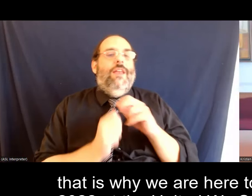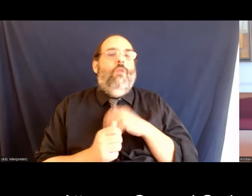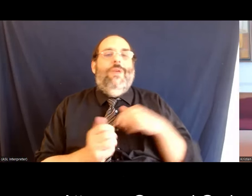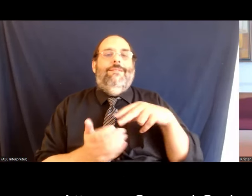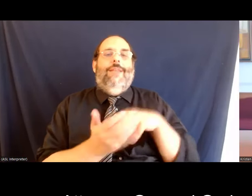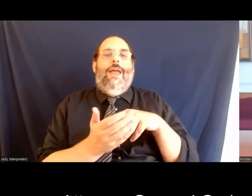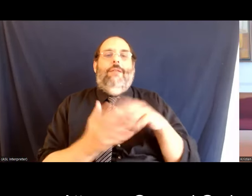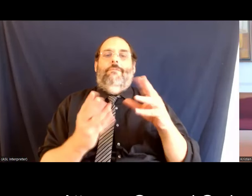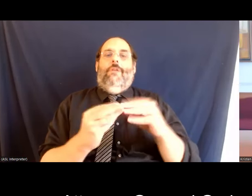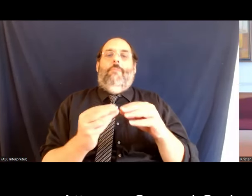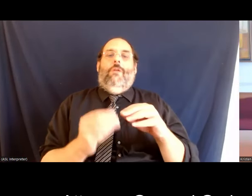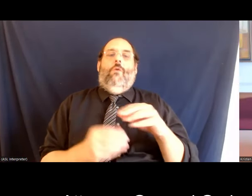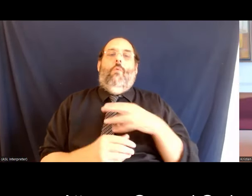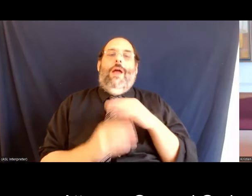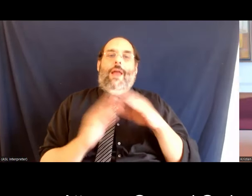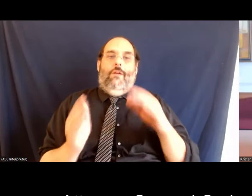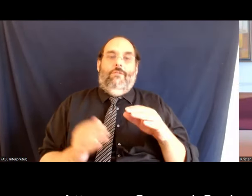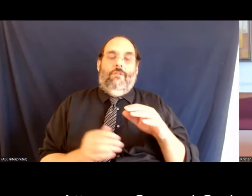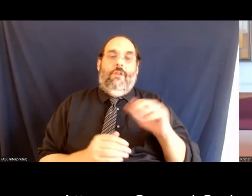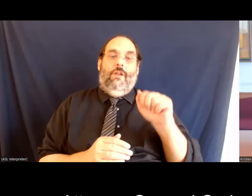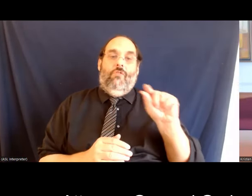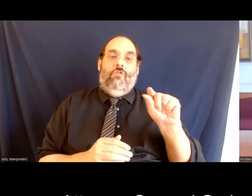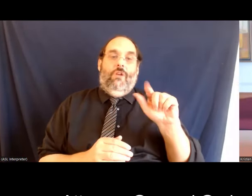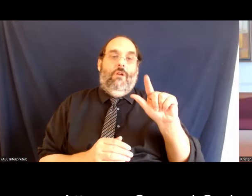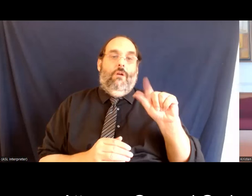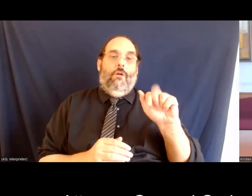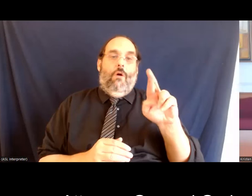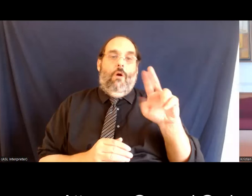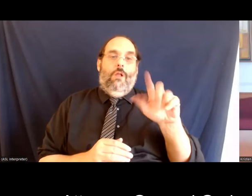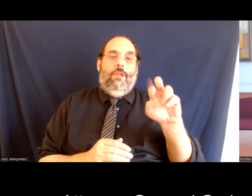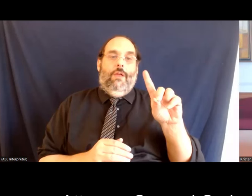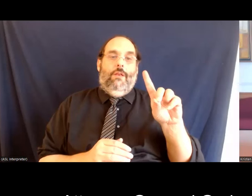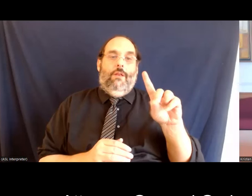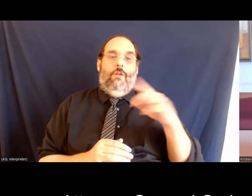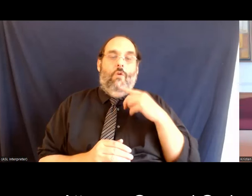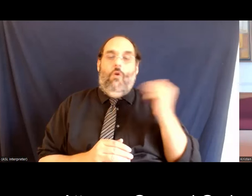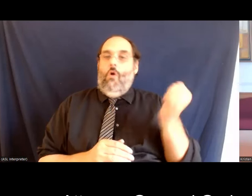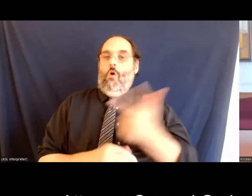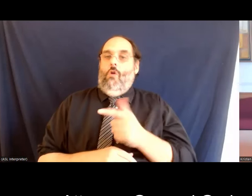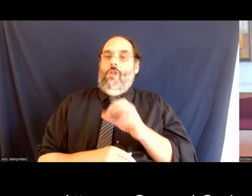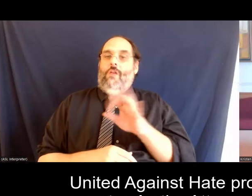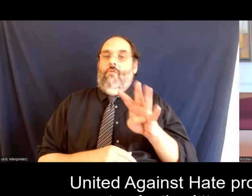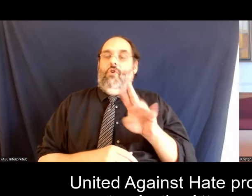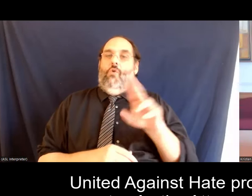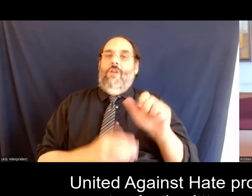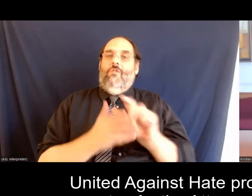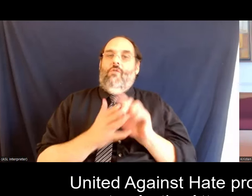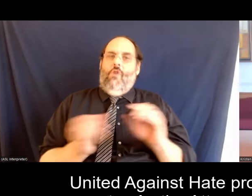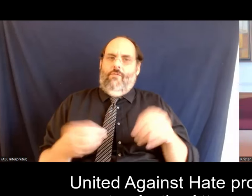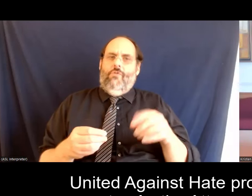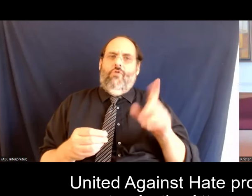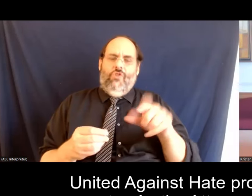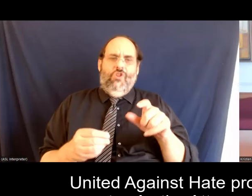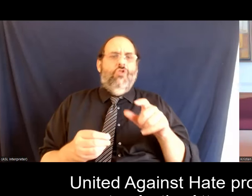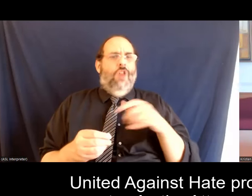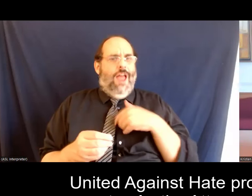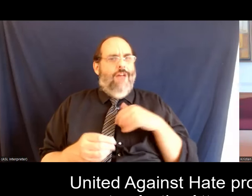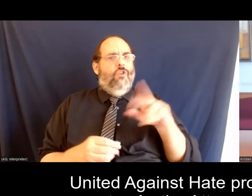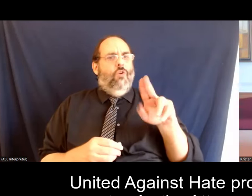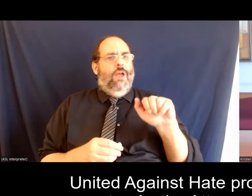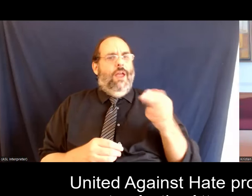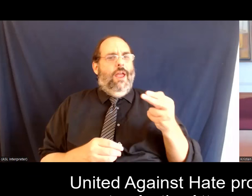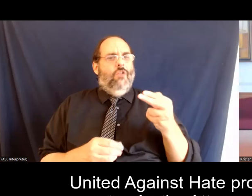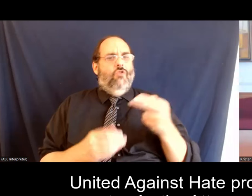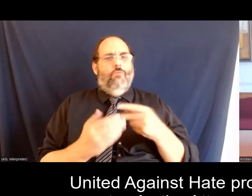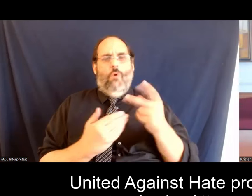House, Attorney General Garland directed all 94 U.S. Attorney's offices to host United Against Hate programs across